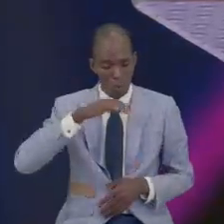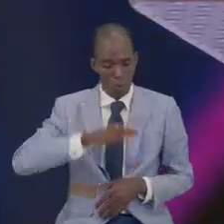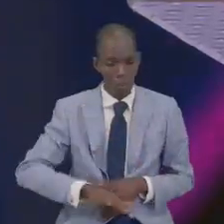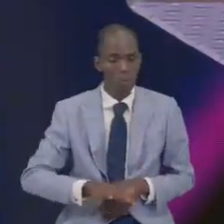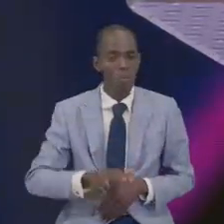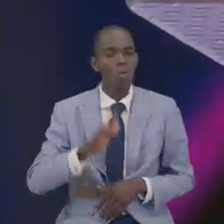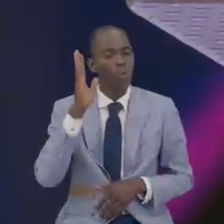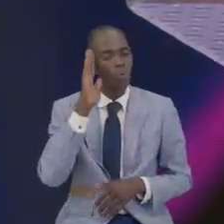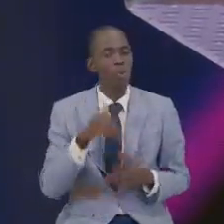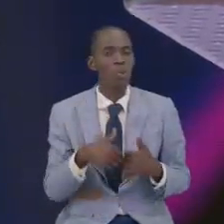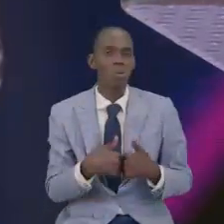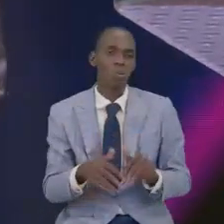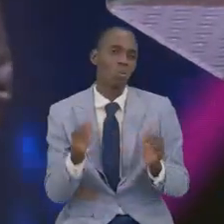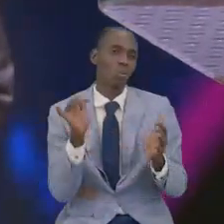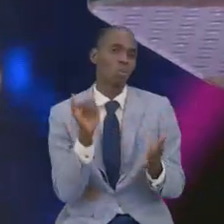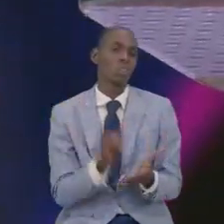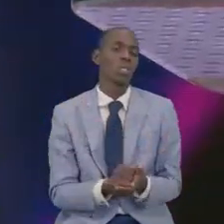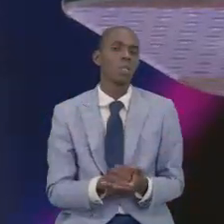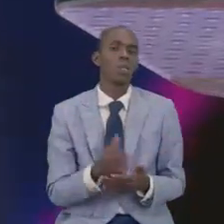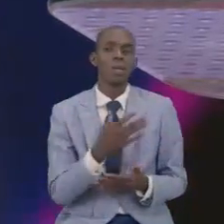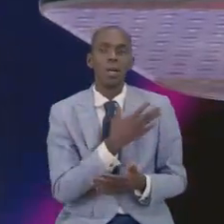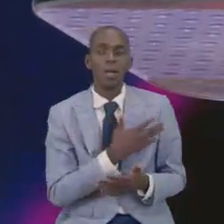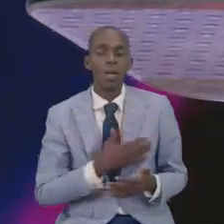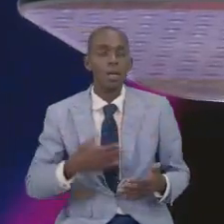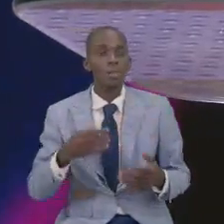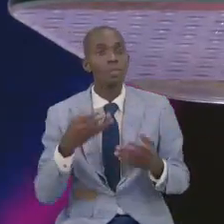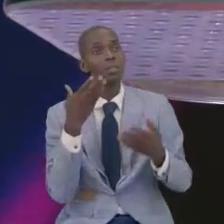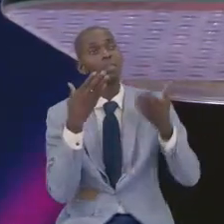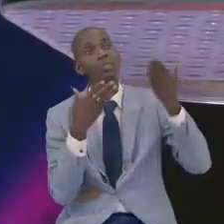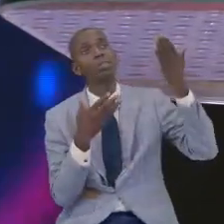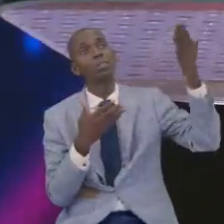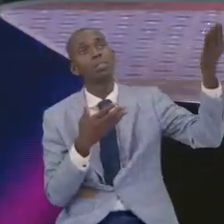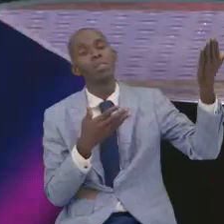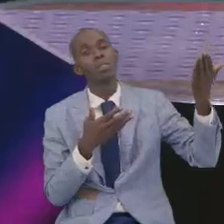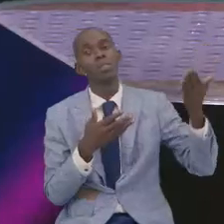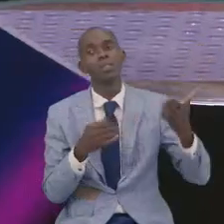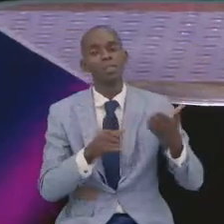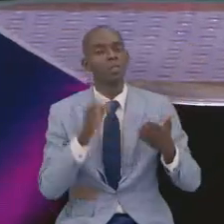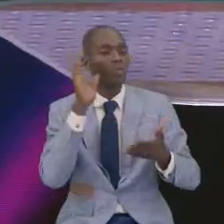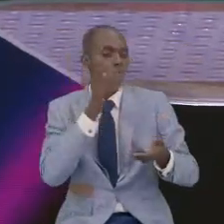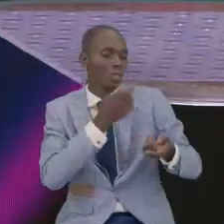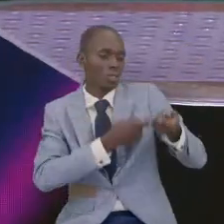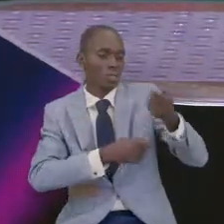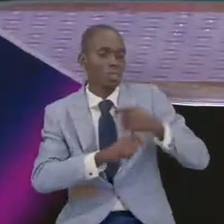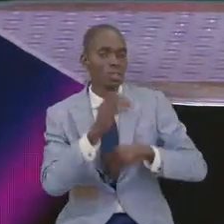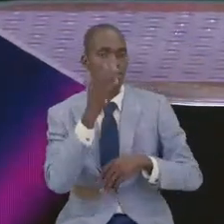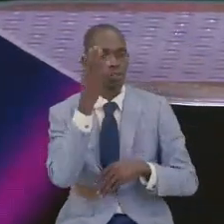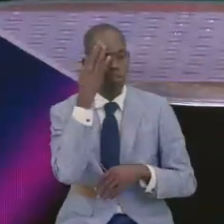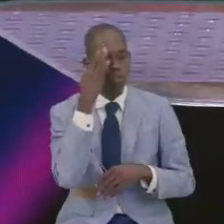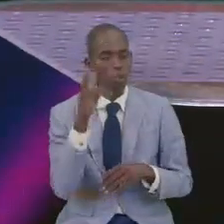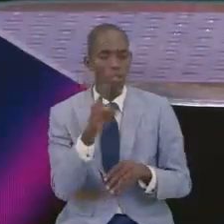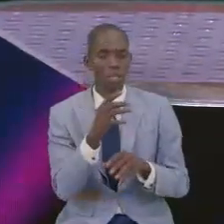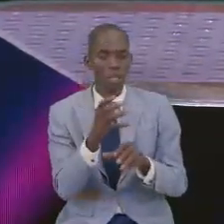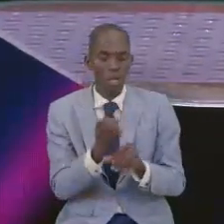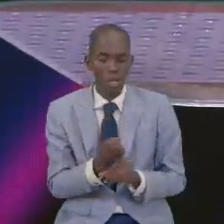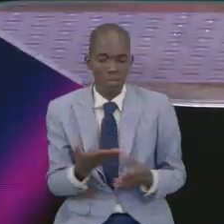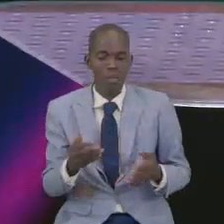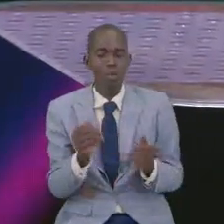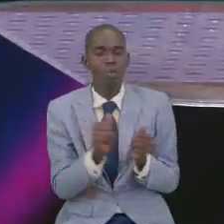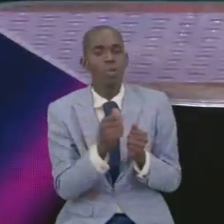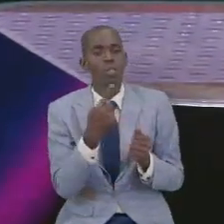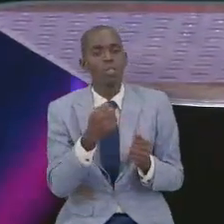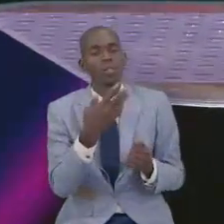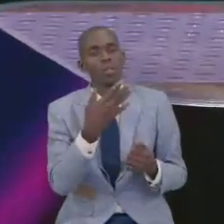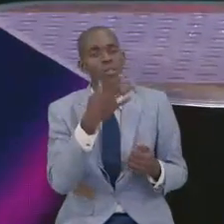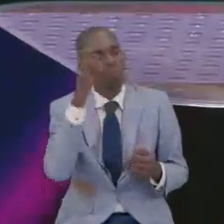lose that. And then over there, they replace the wisdom they had before with the wisdom of the world. And